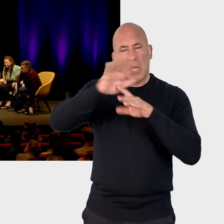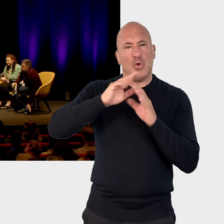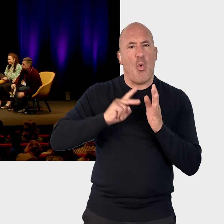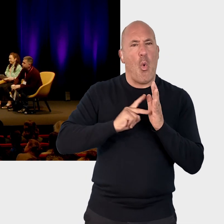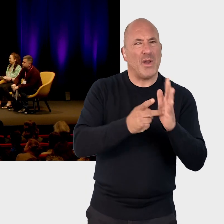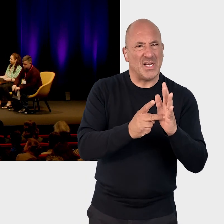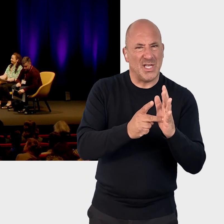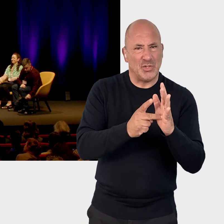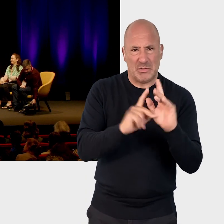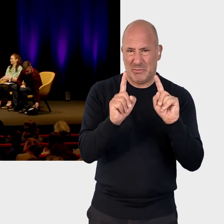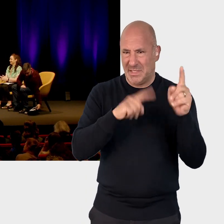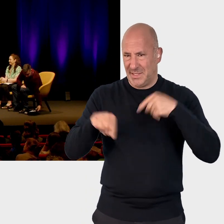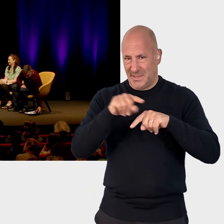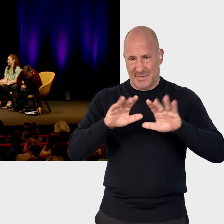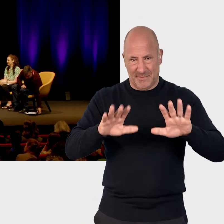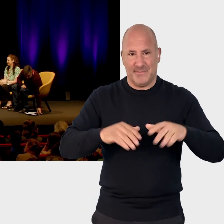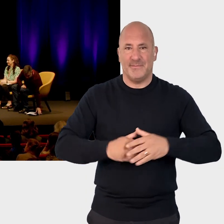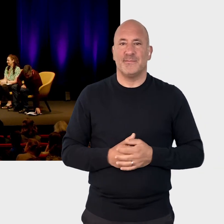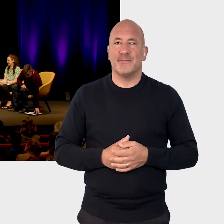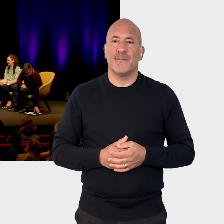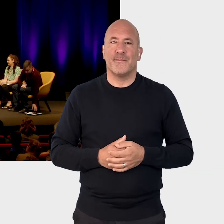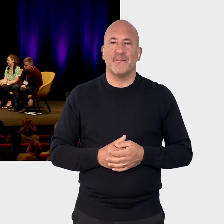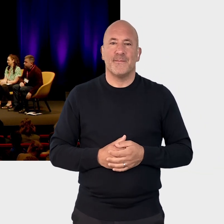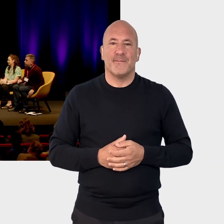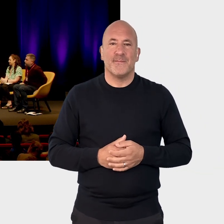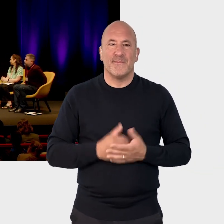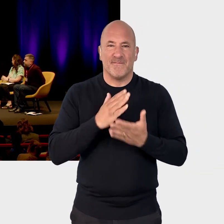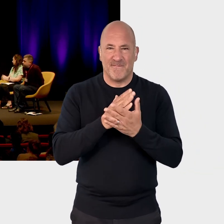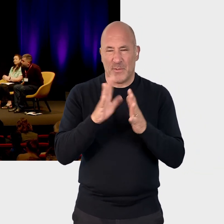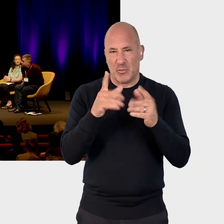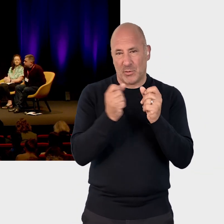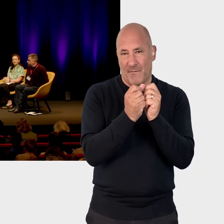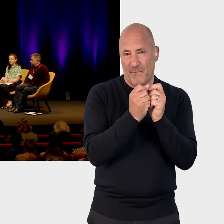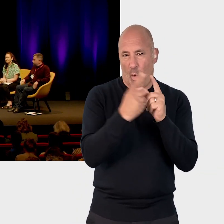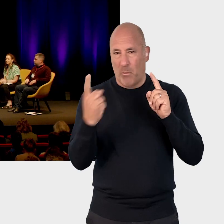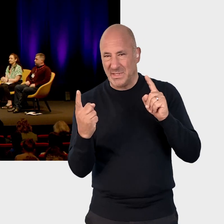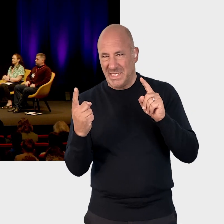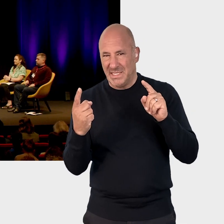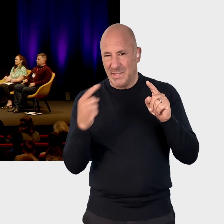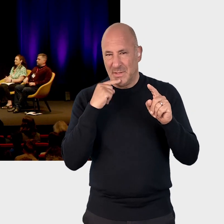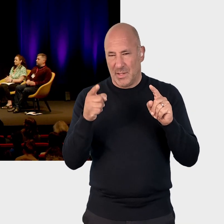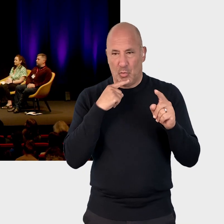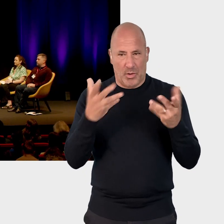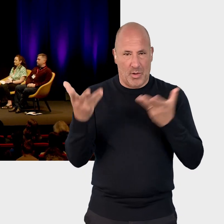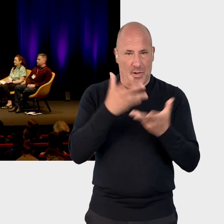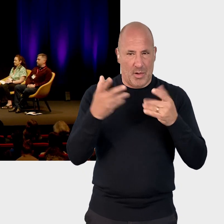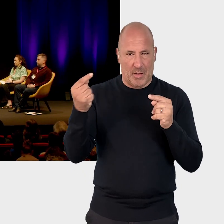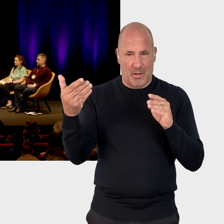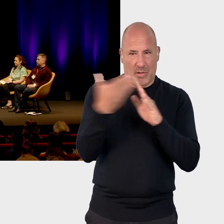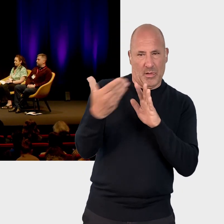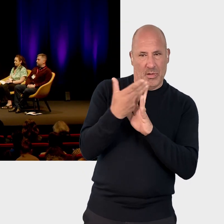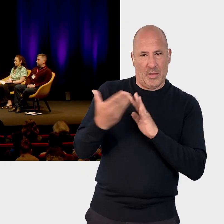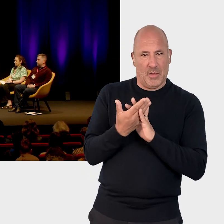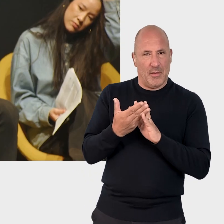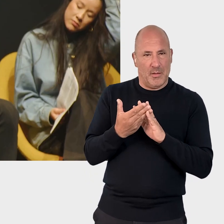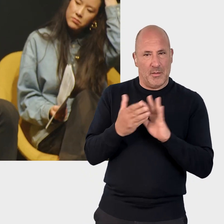of partnerships that exist between local, regional, and national organisations, but in place. They're